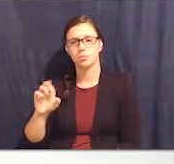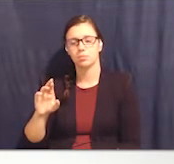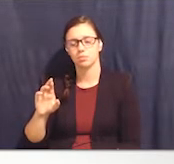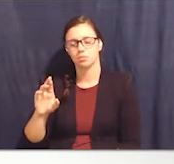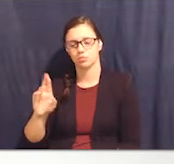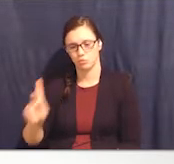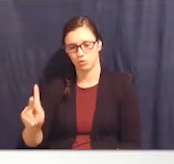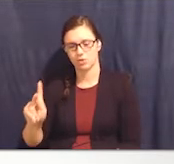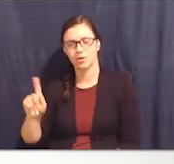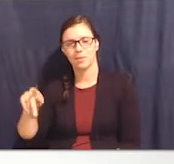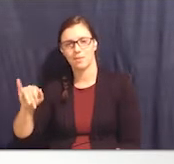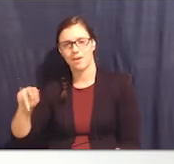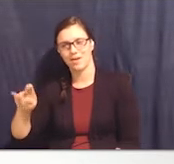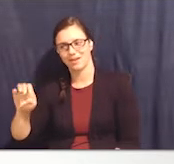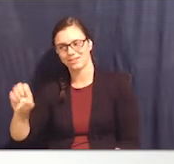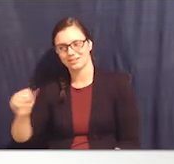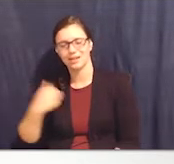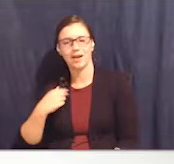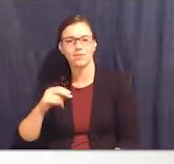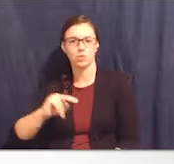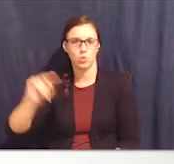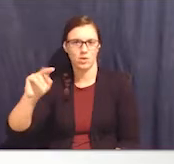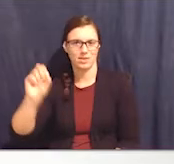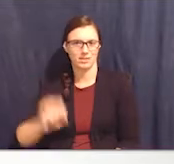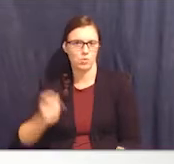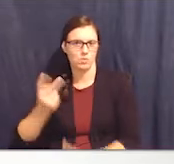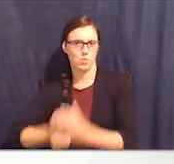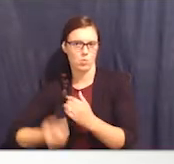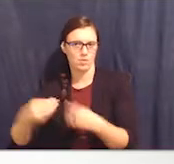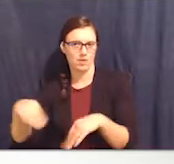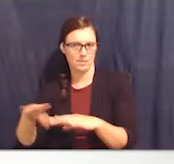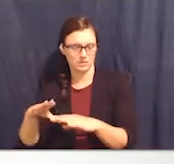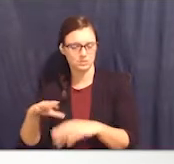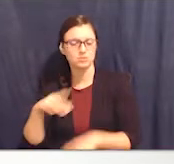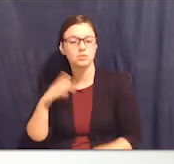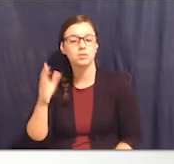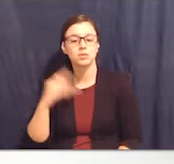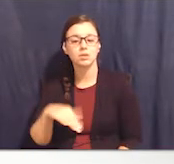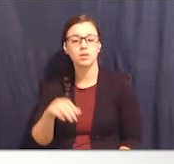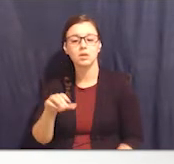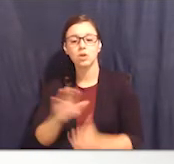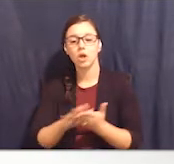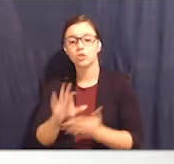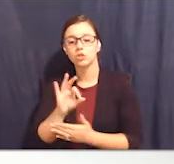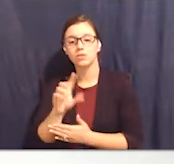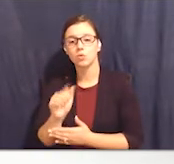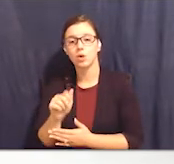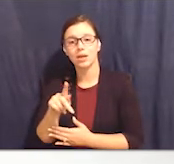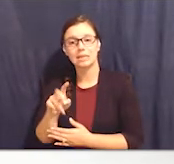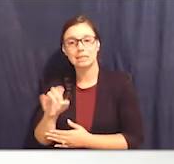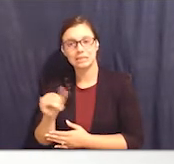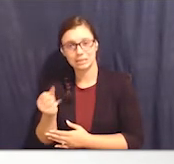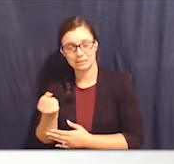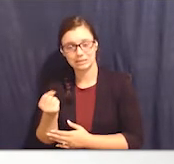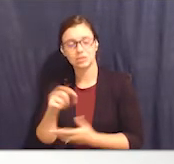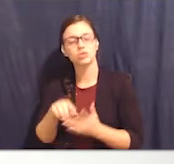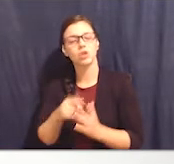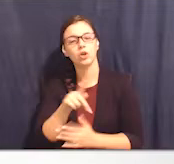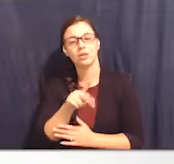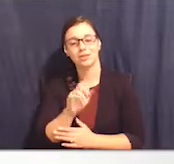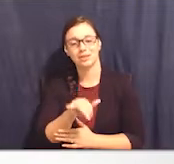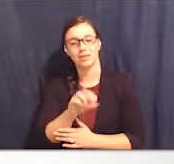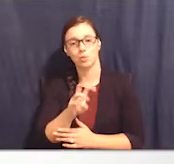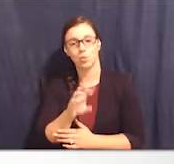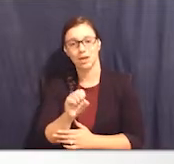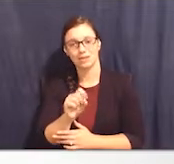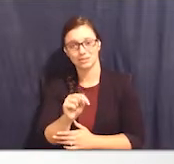pine forest, and I've seen pine trees all my life. And I went down there, and there that dorm sits, and there's the water. I mean, the water's right